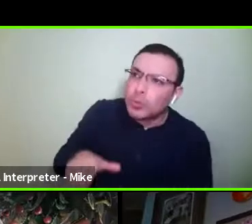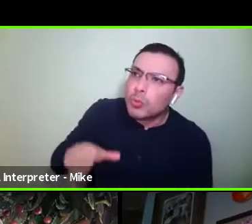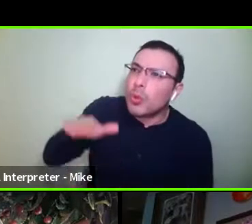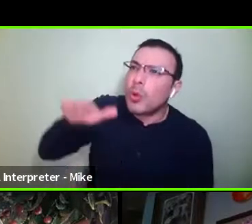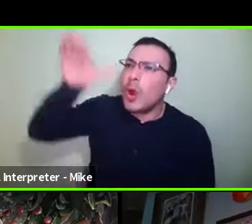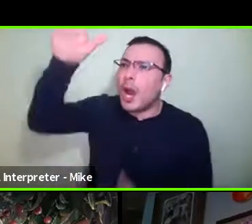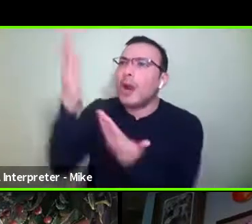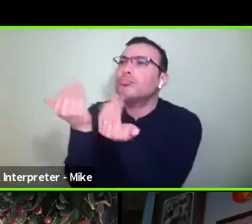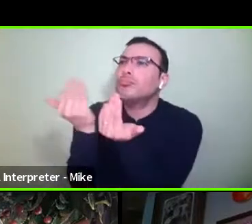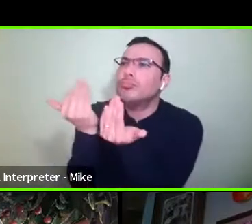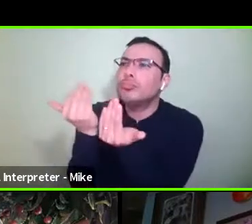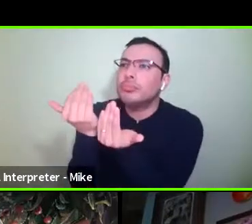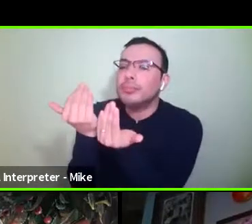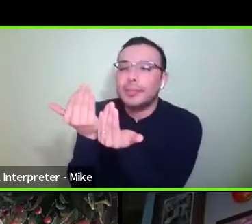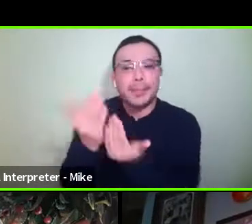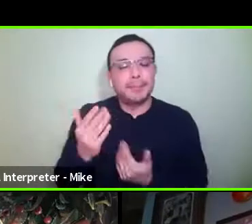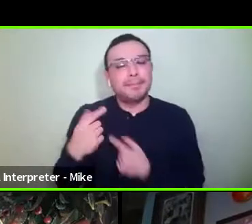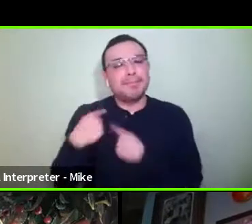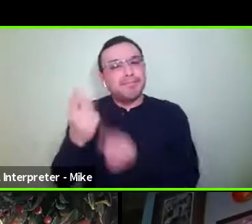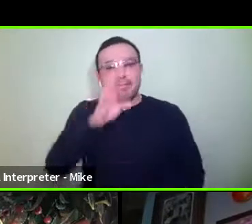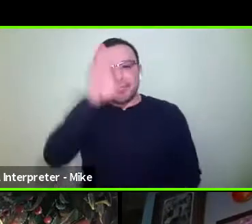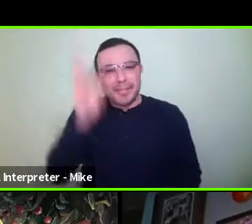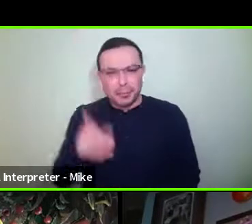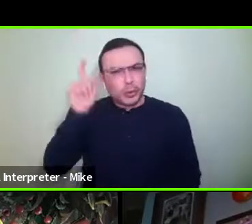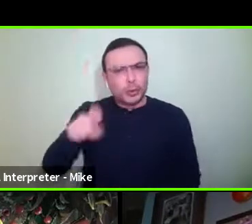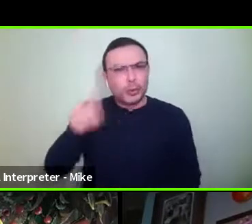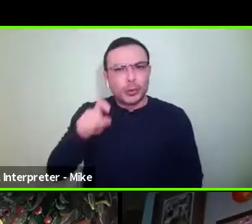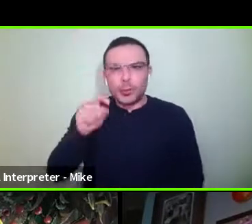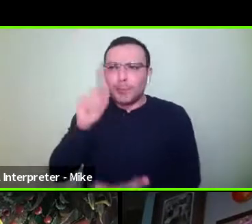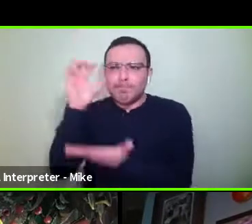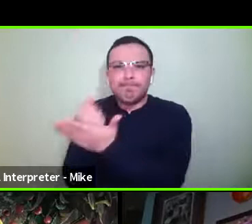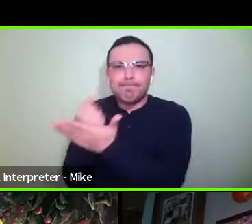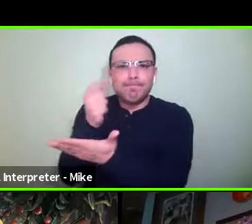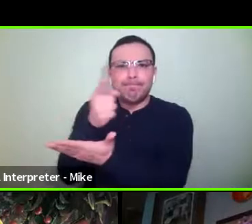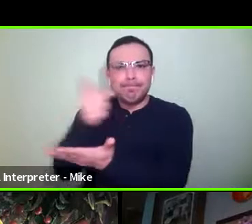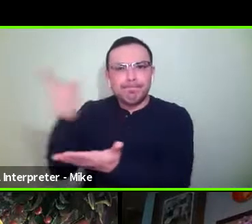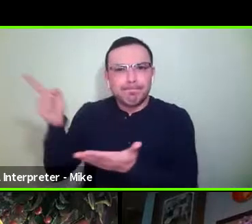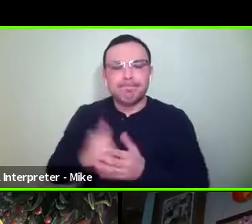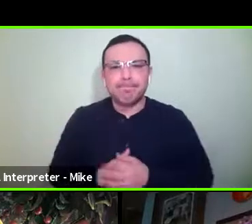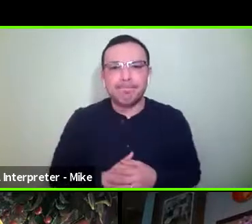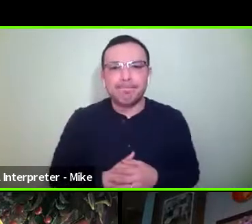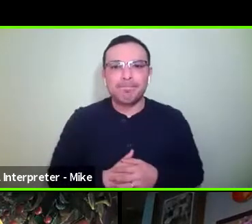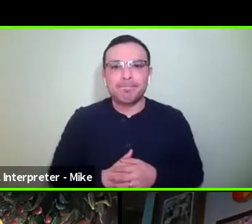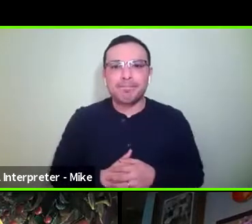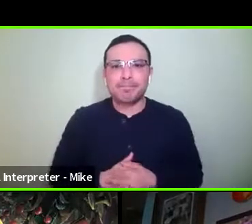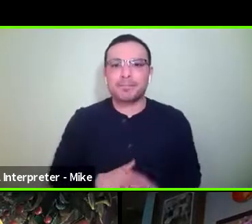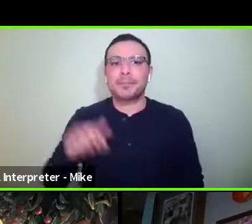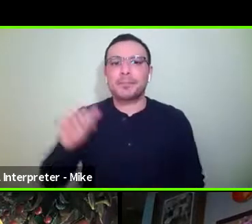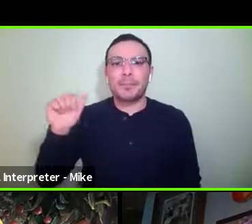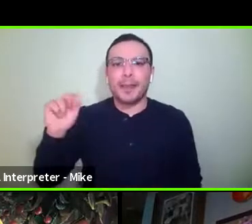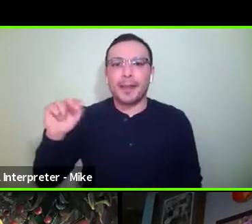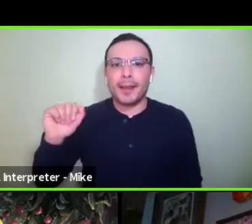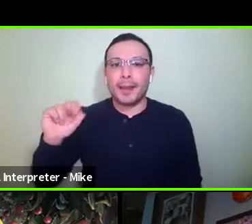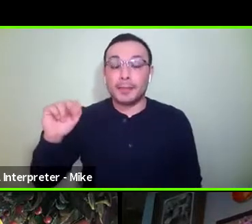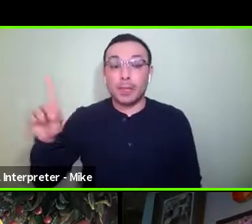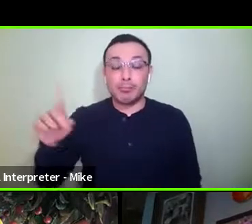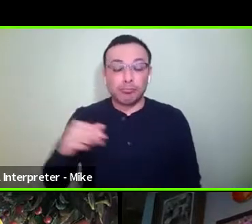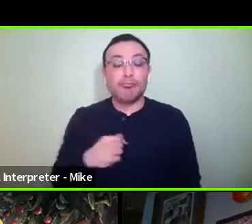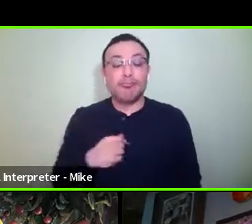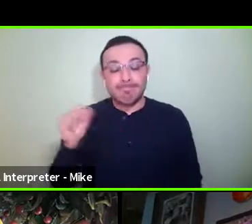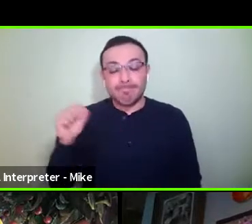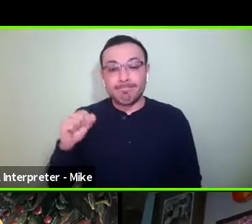I would agree. That would be an important way that parents could become better educated